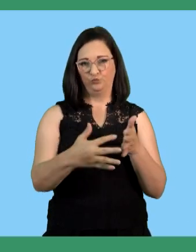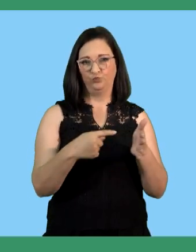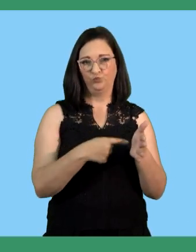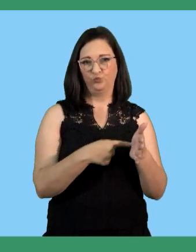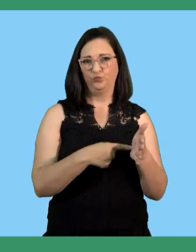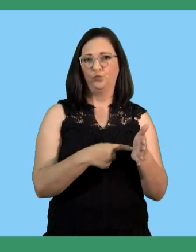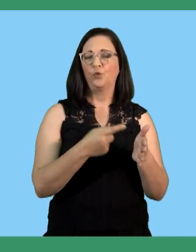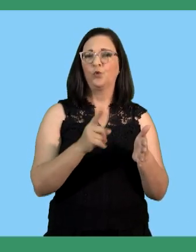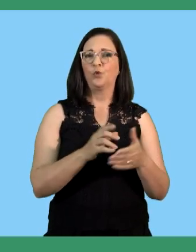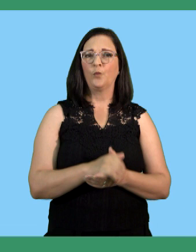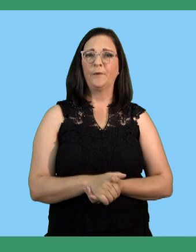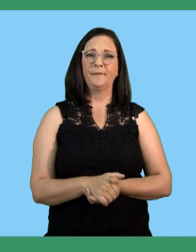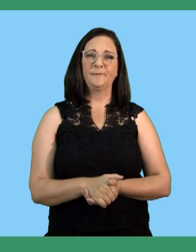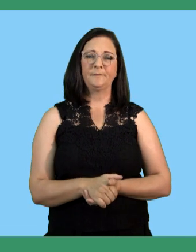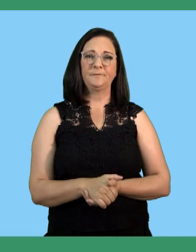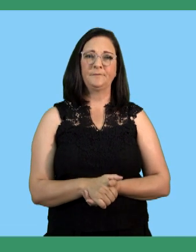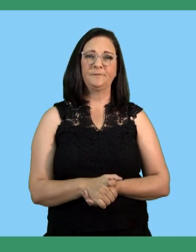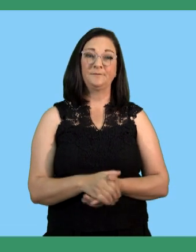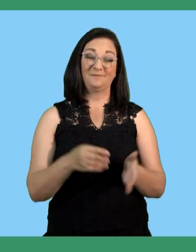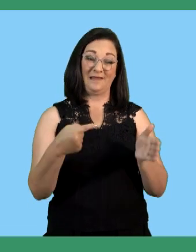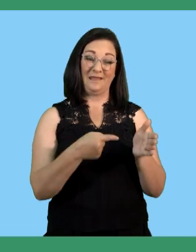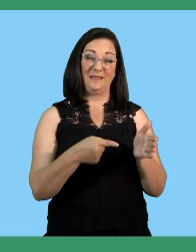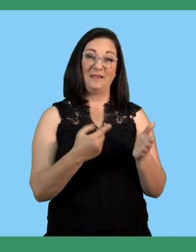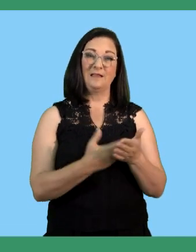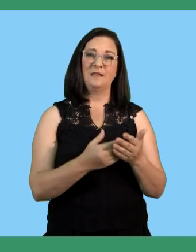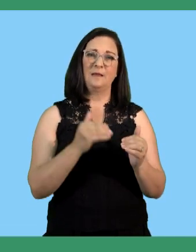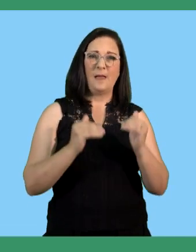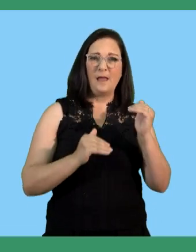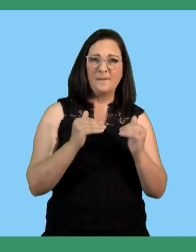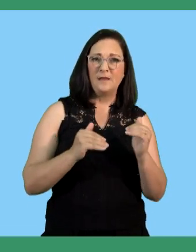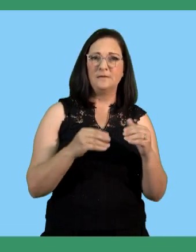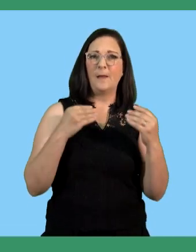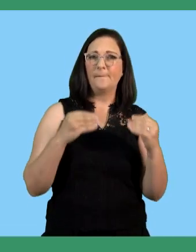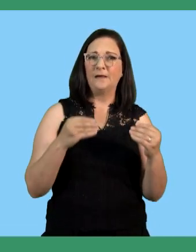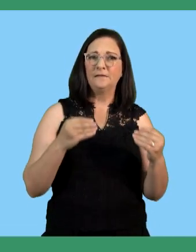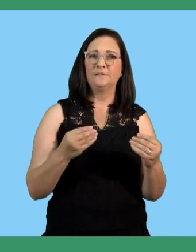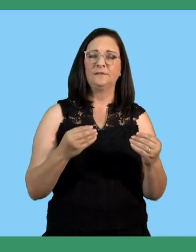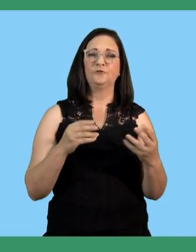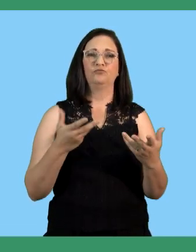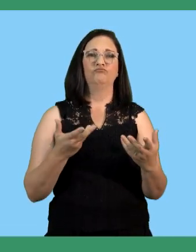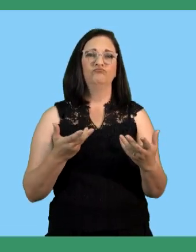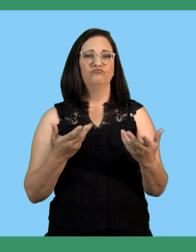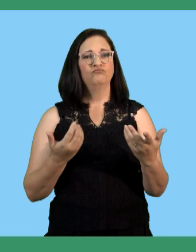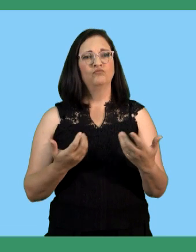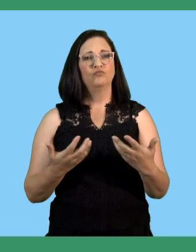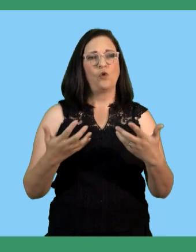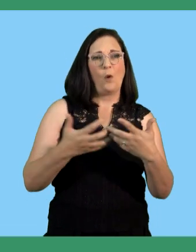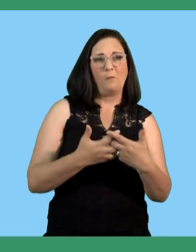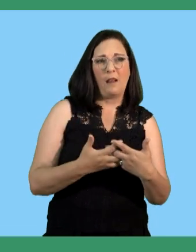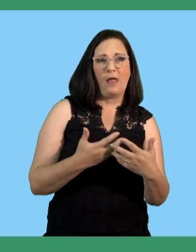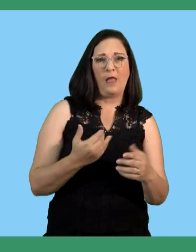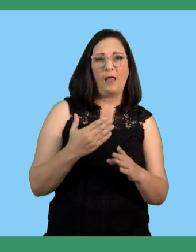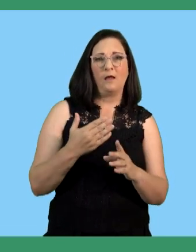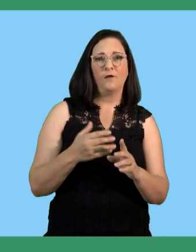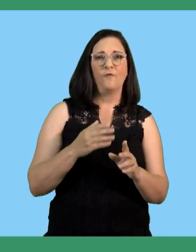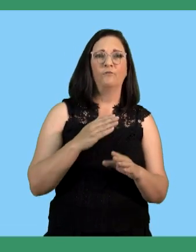scorecard. What is a scorecard? This scorecard measures a business's compliance. To comply, remember, is